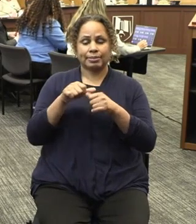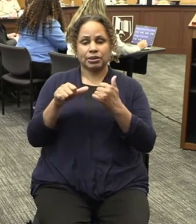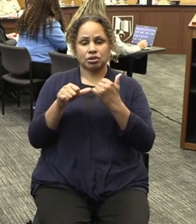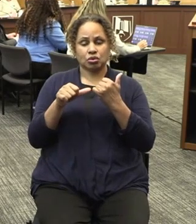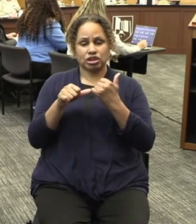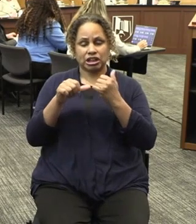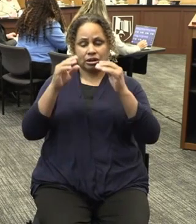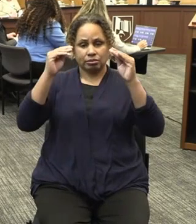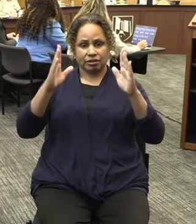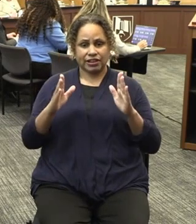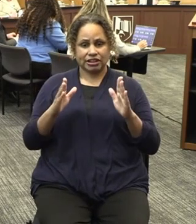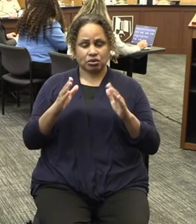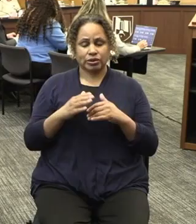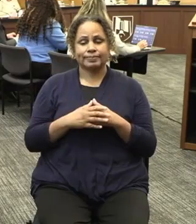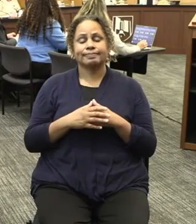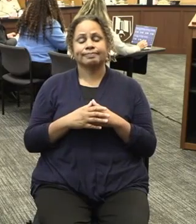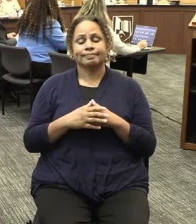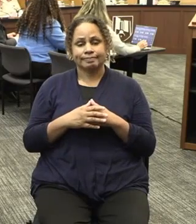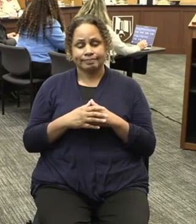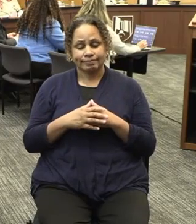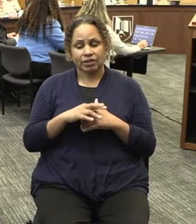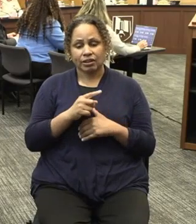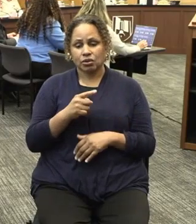architectural studies. So moved. Second.